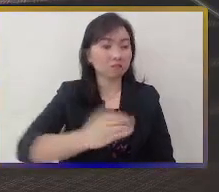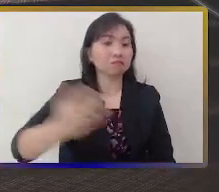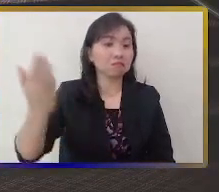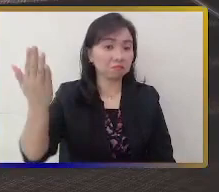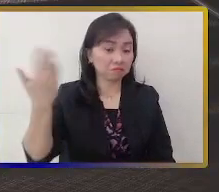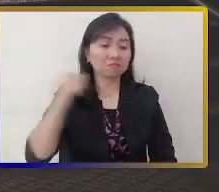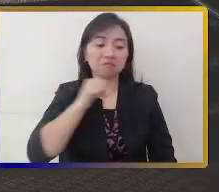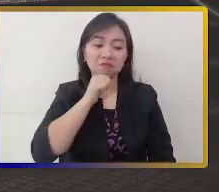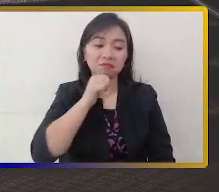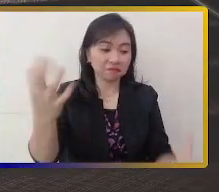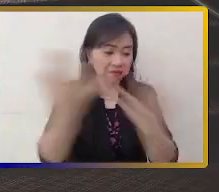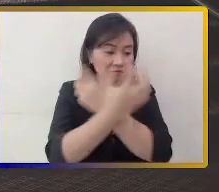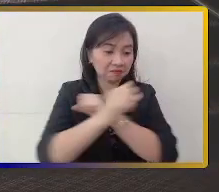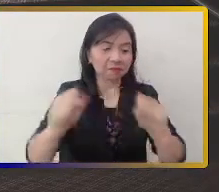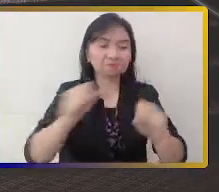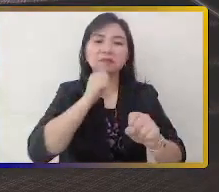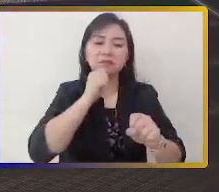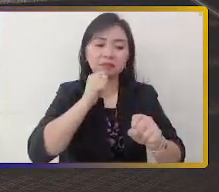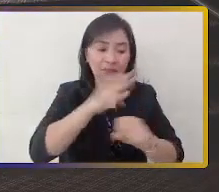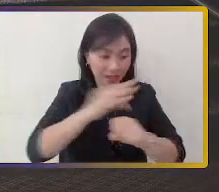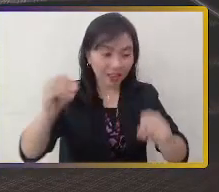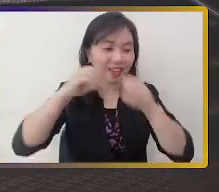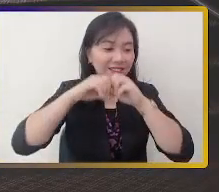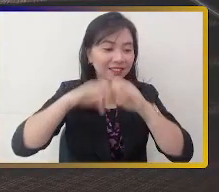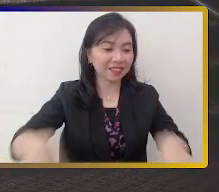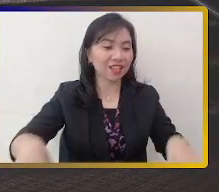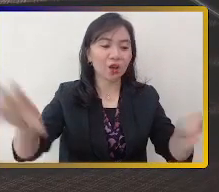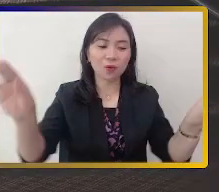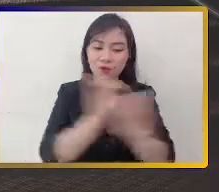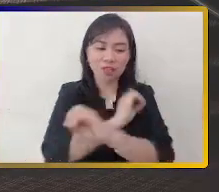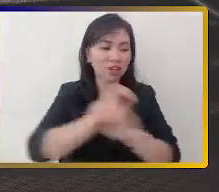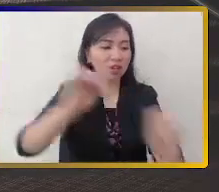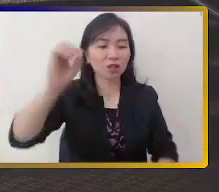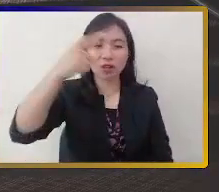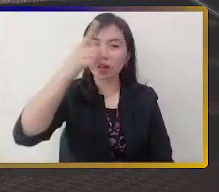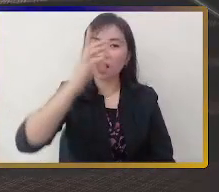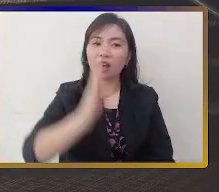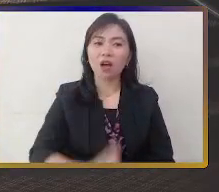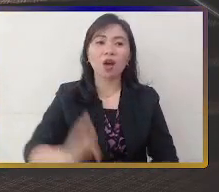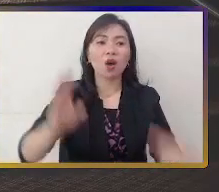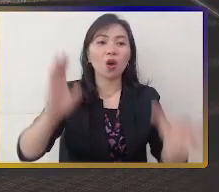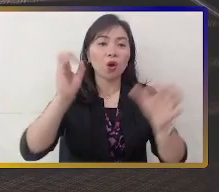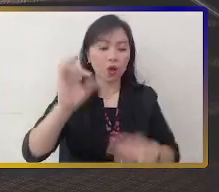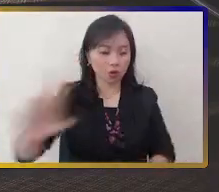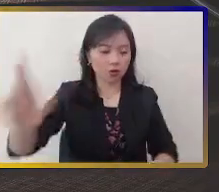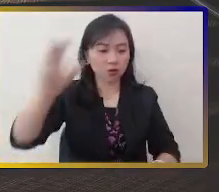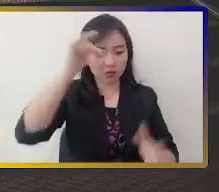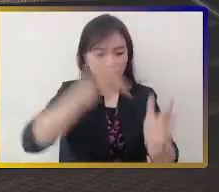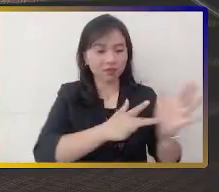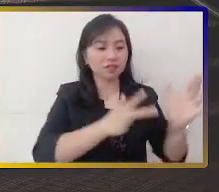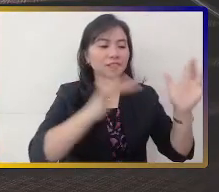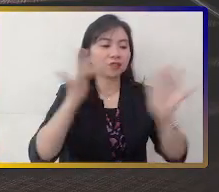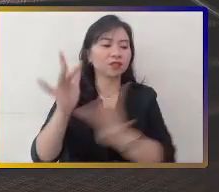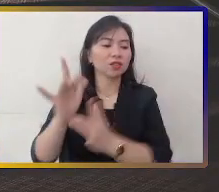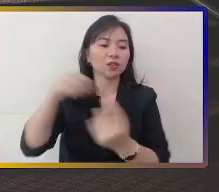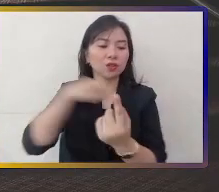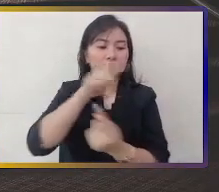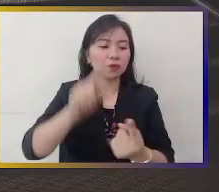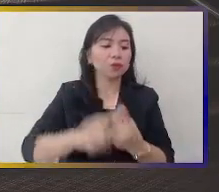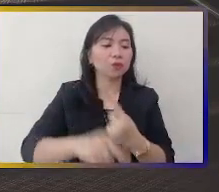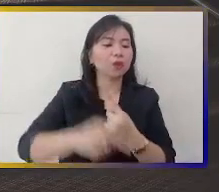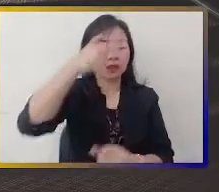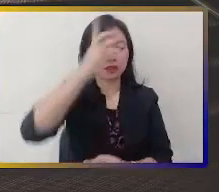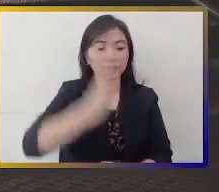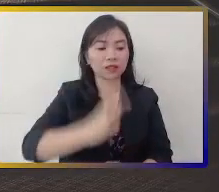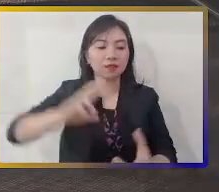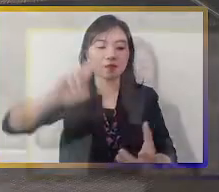I was lost and undone without God or his Son. When